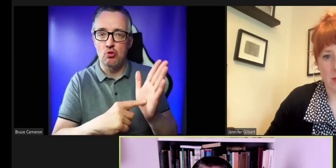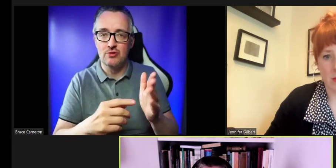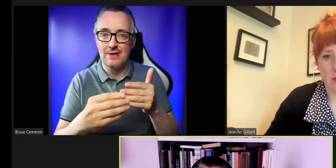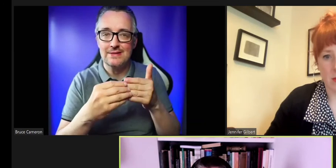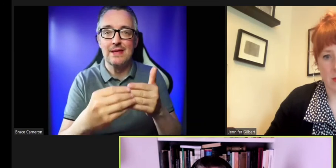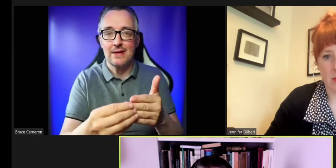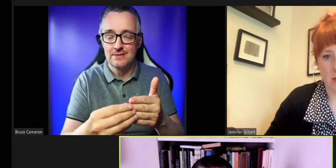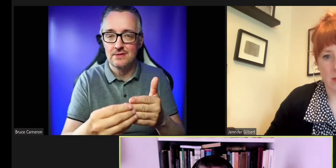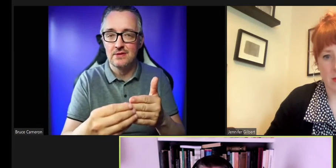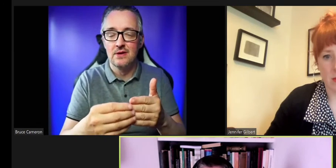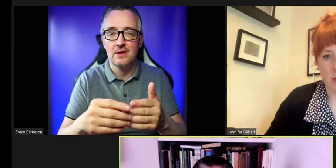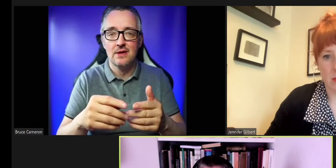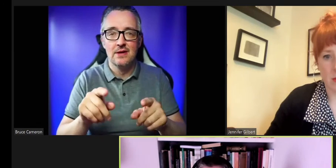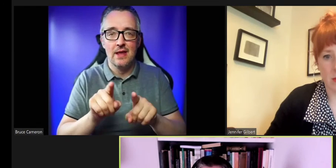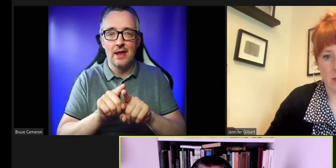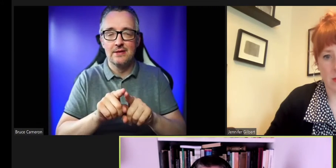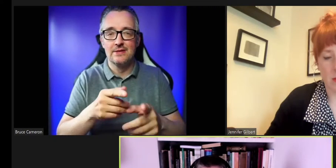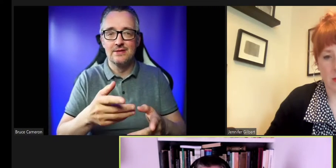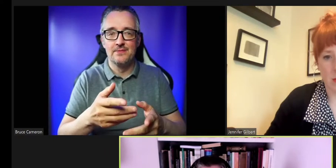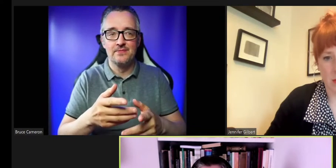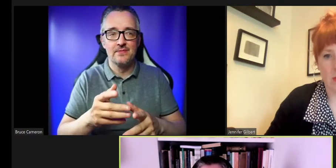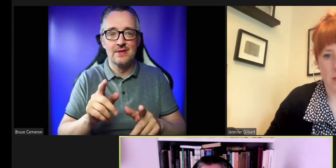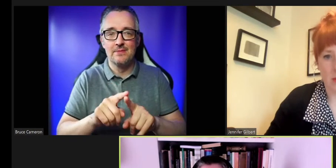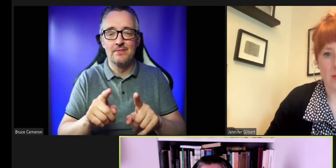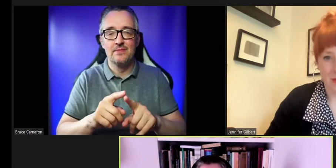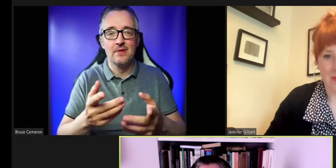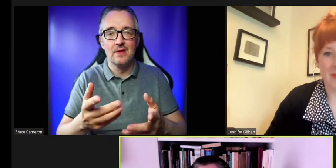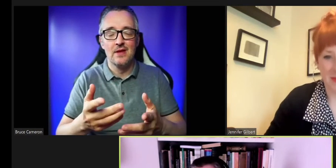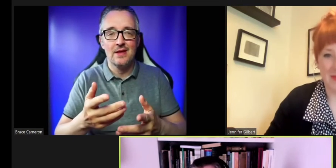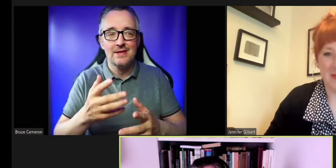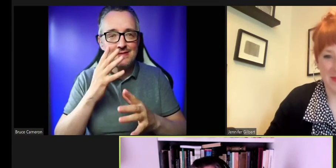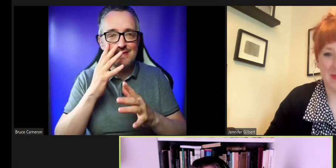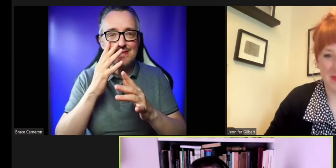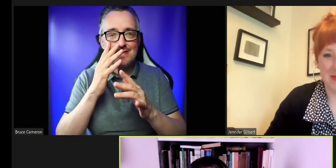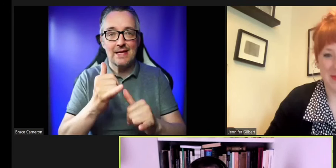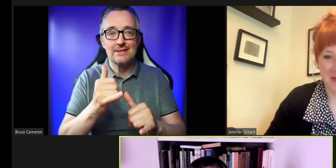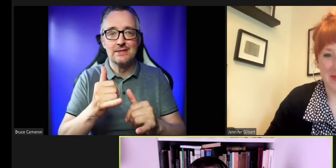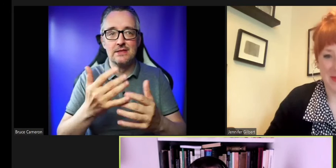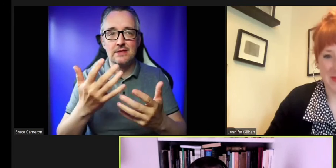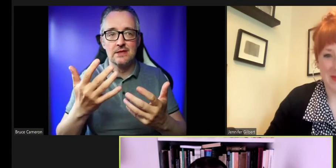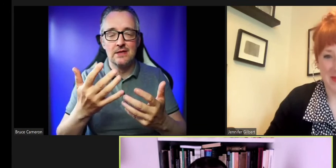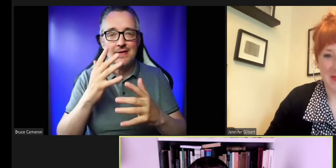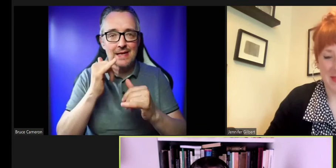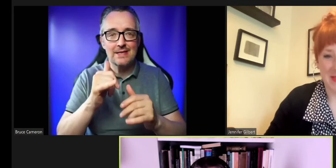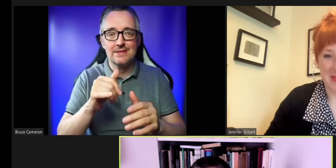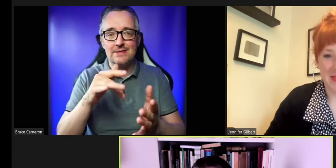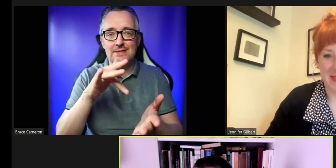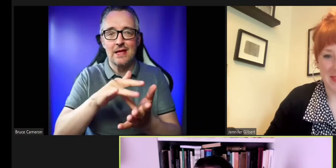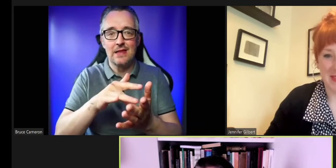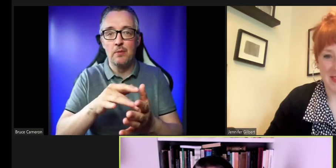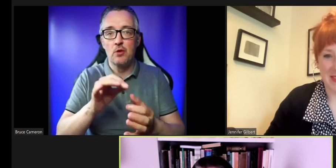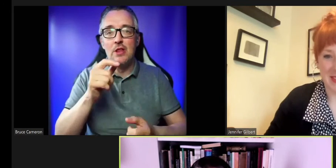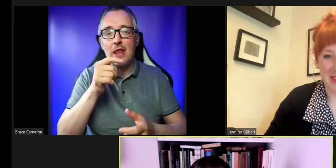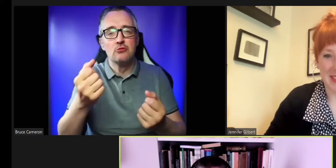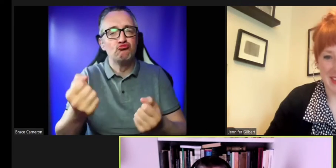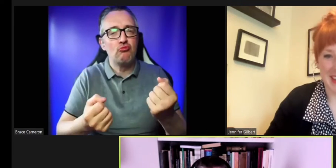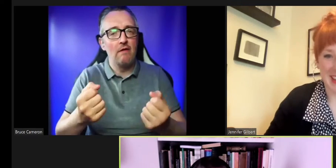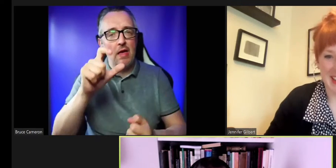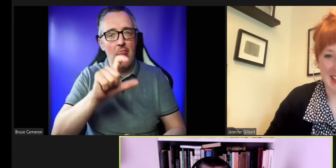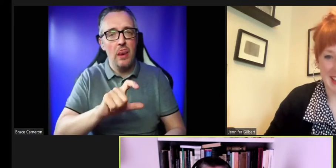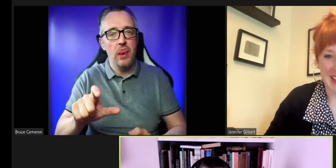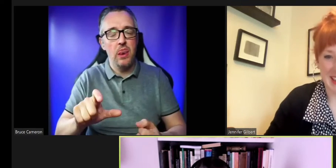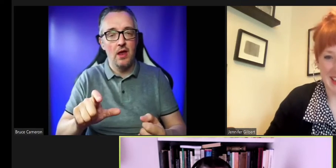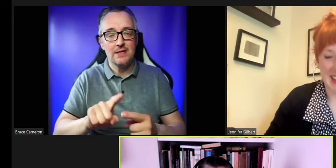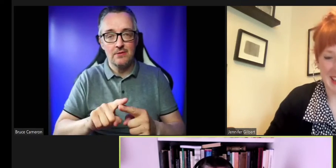like being a test centre with no cars, and that learning to unmask is a bit like learning to drive a car. So it's something that can feel